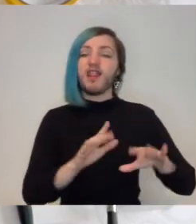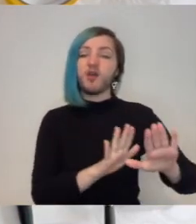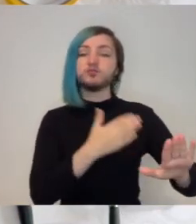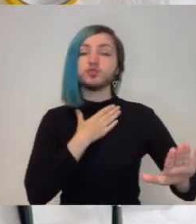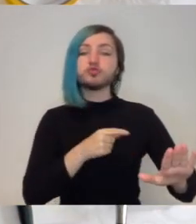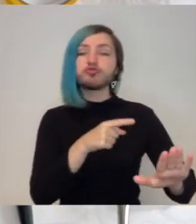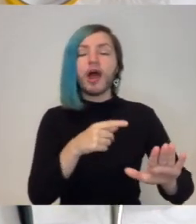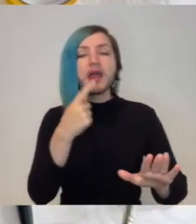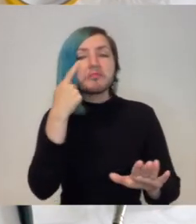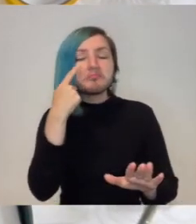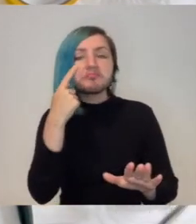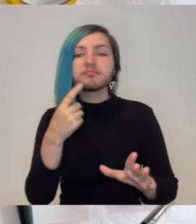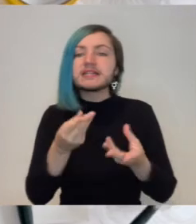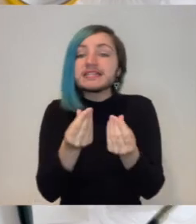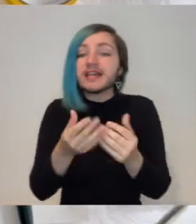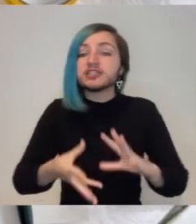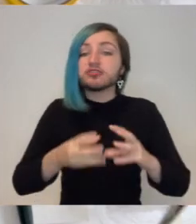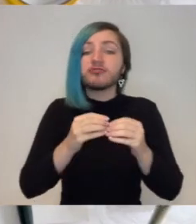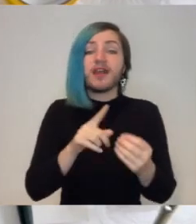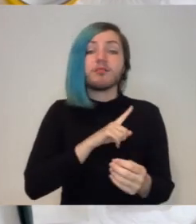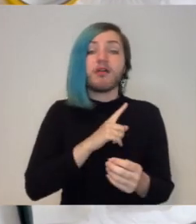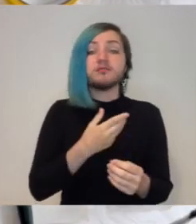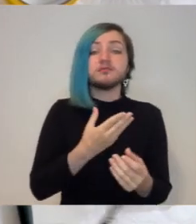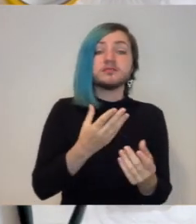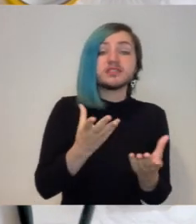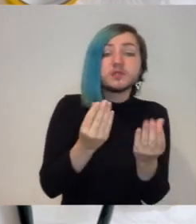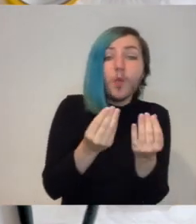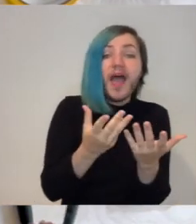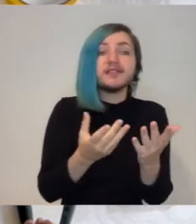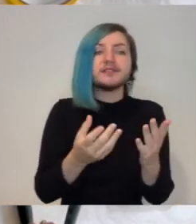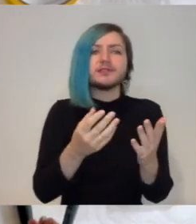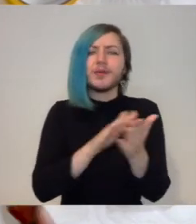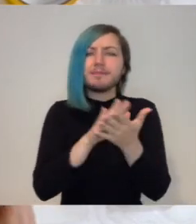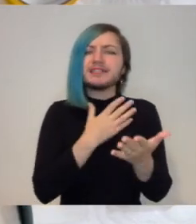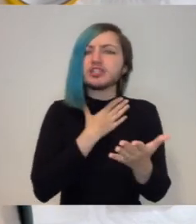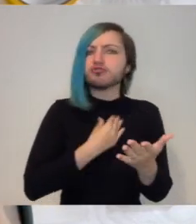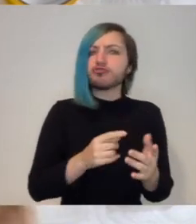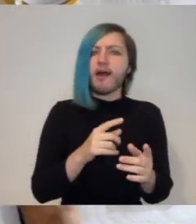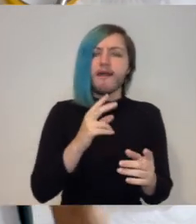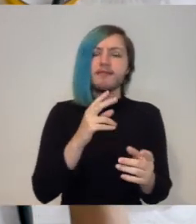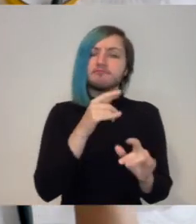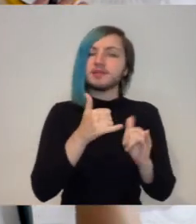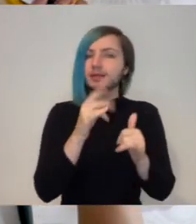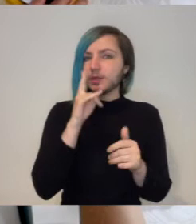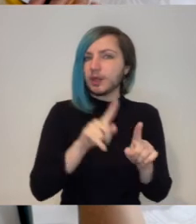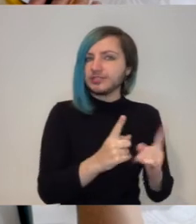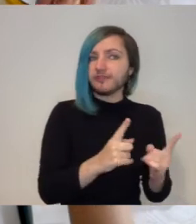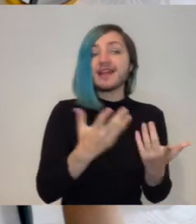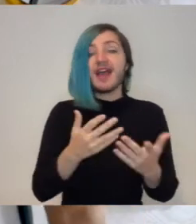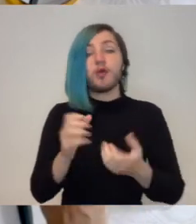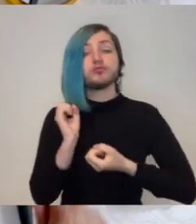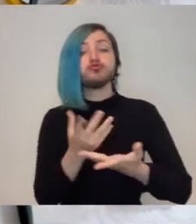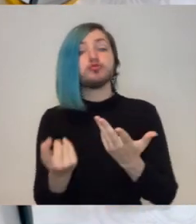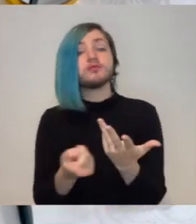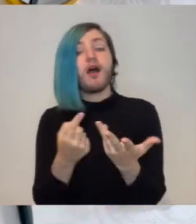can enjoy the textures that are being created by the wet and dry surface, I just want to introduce some other ways in which to